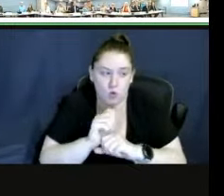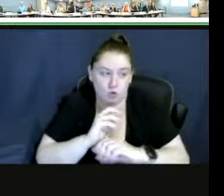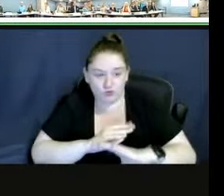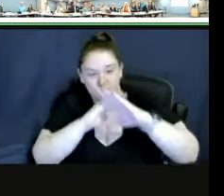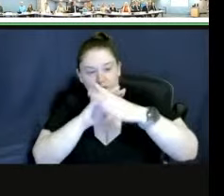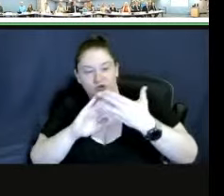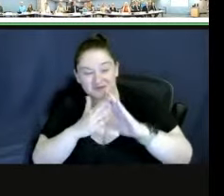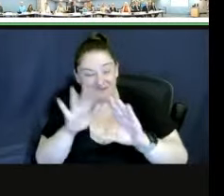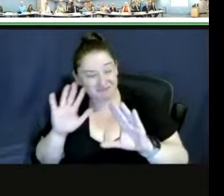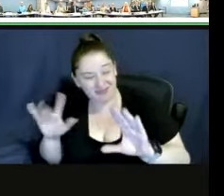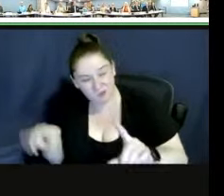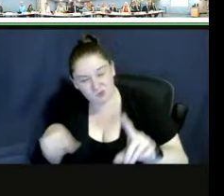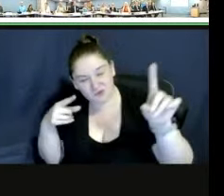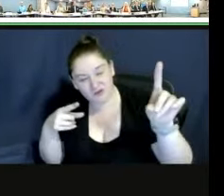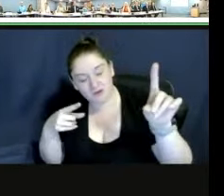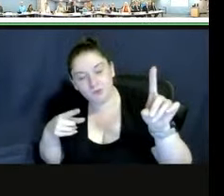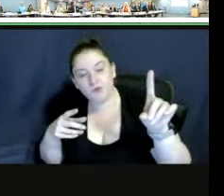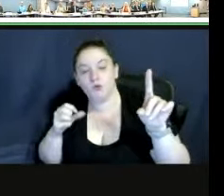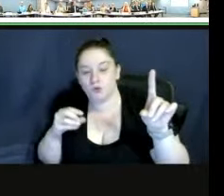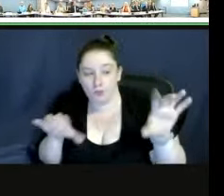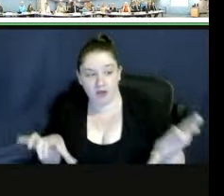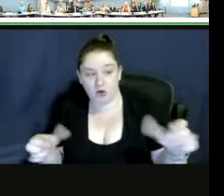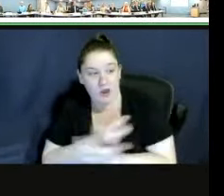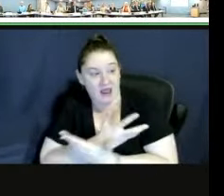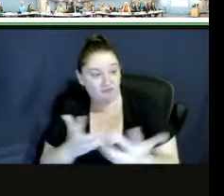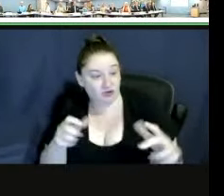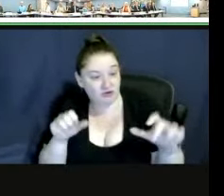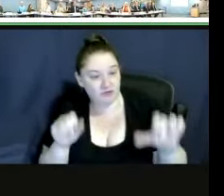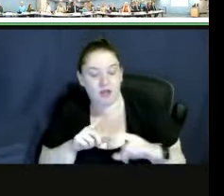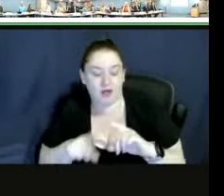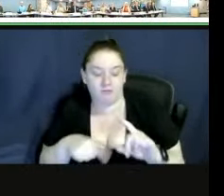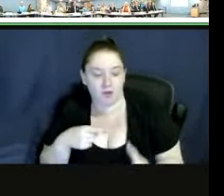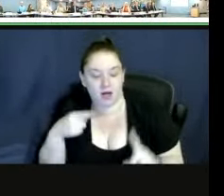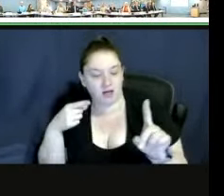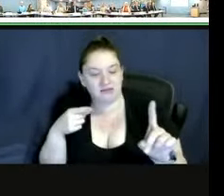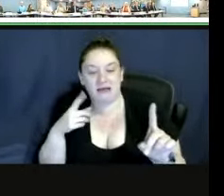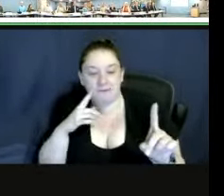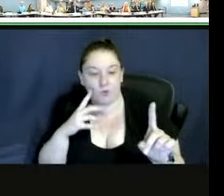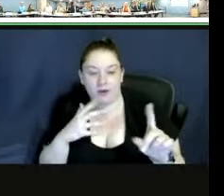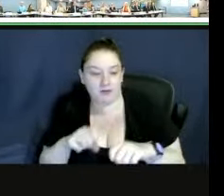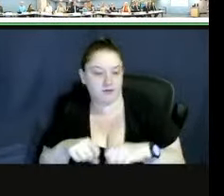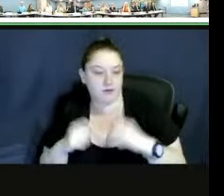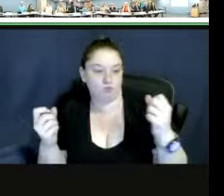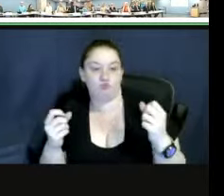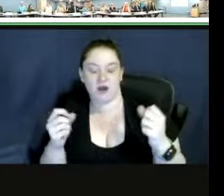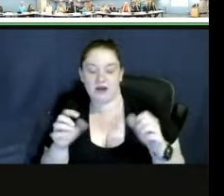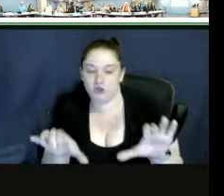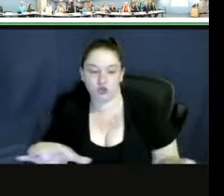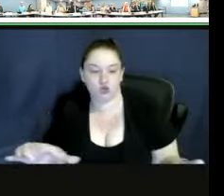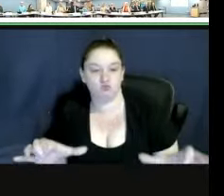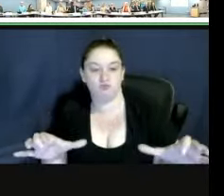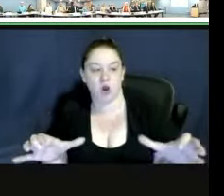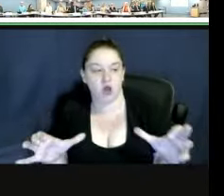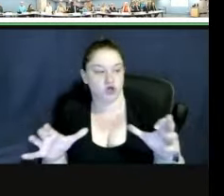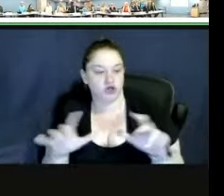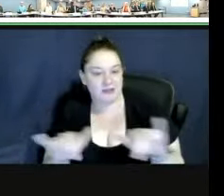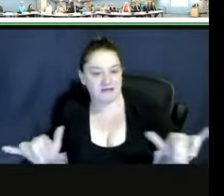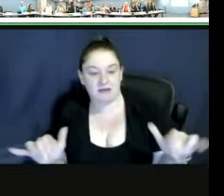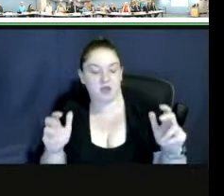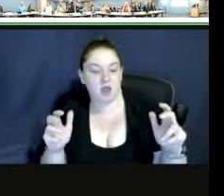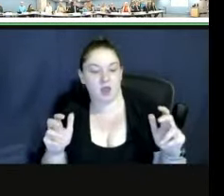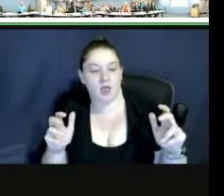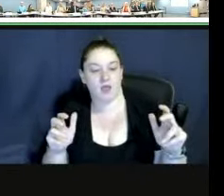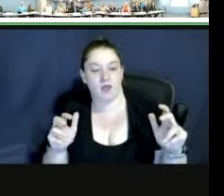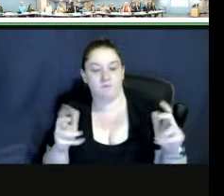their mission. So they do everything they can to do that. But at some point, there's a breaking point where you're doing too much on both ends. Asking people to,